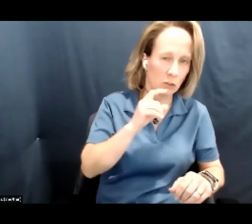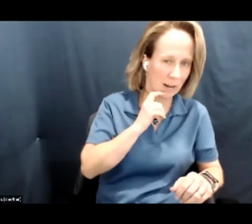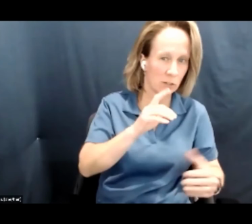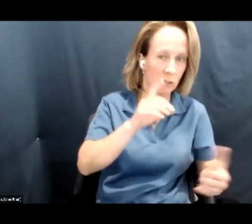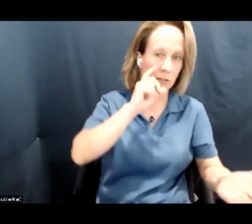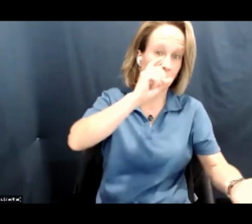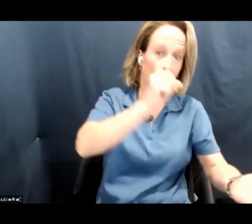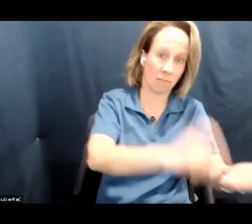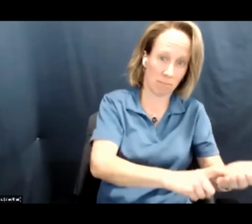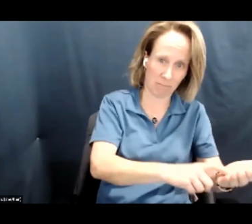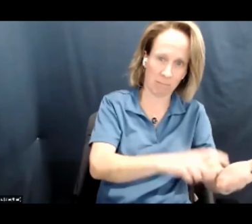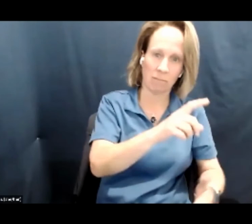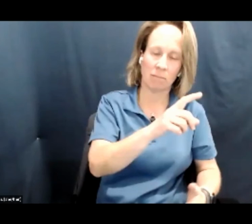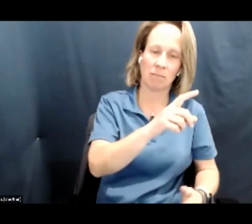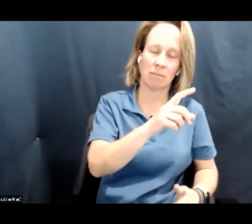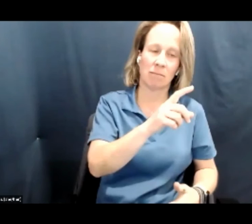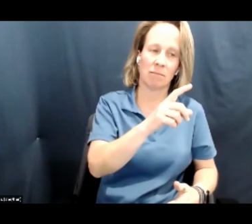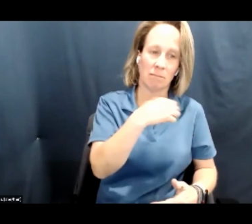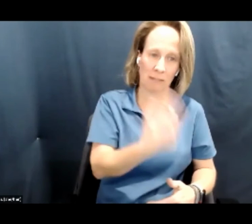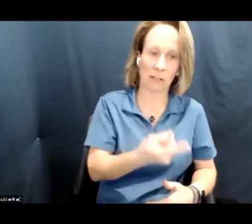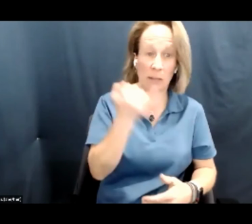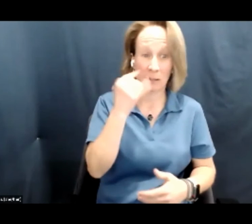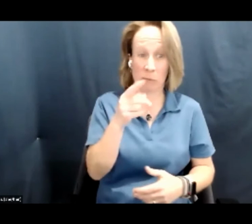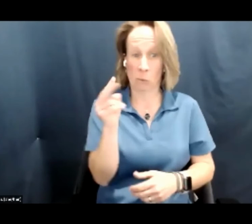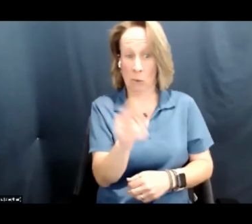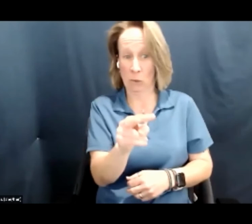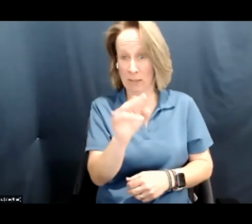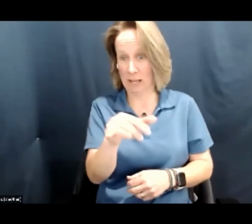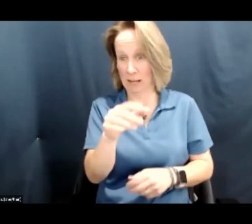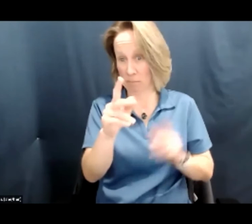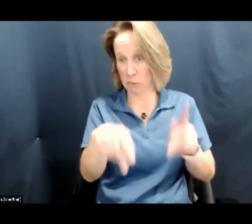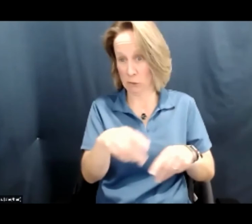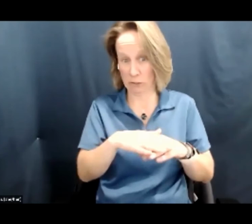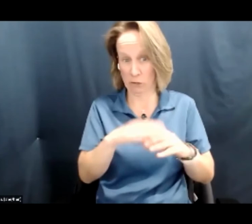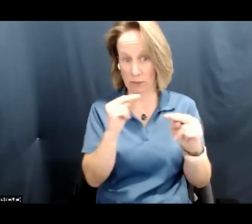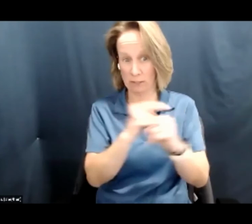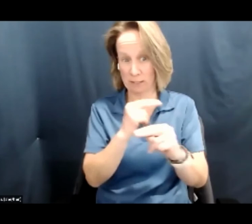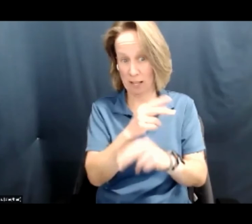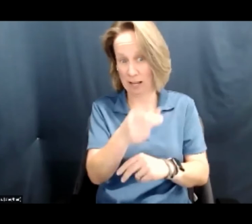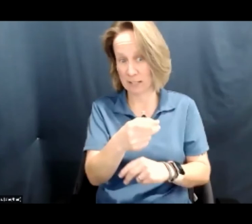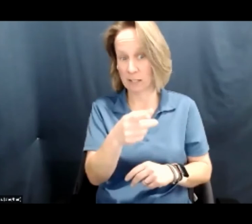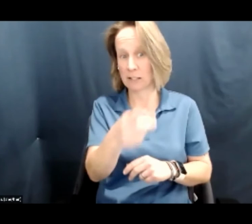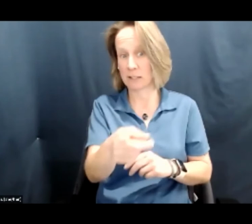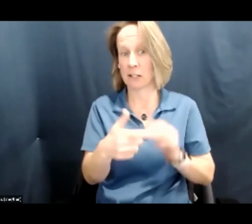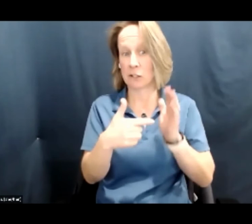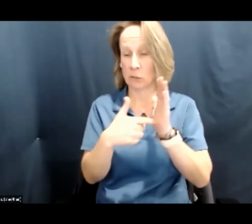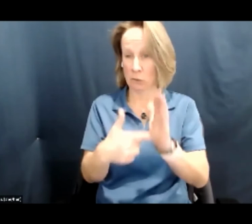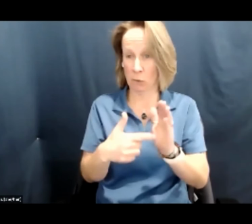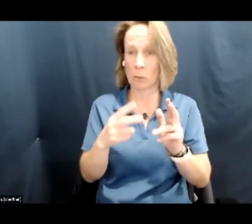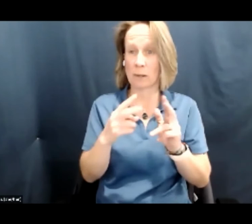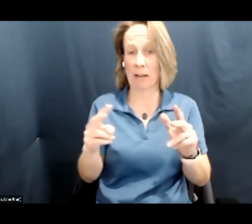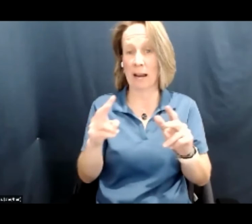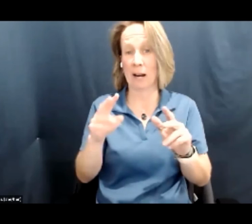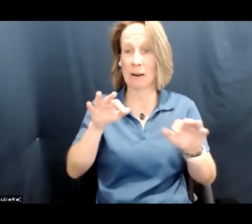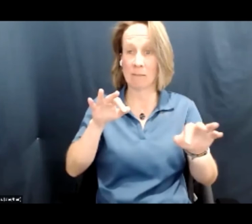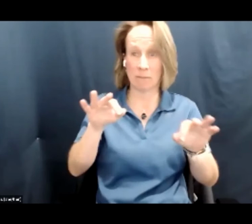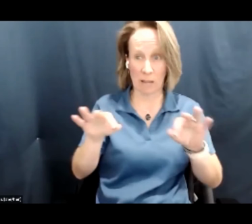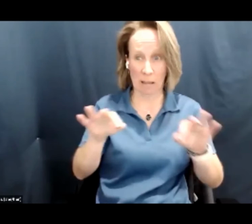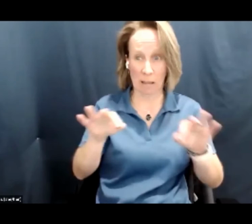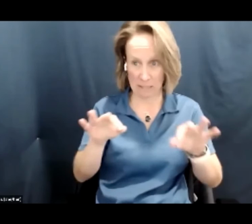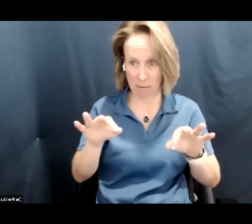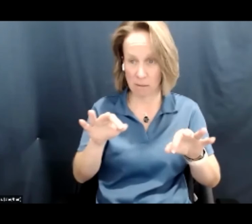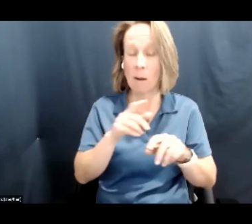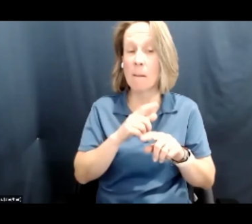on this slide here, they are expressing themselves in a very feminine way, but we can't use that